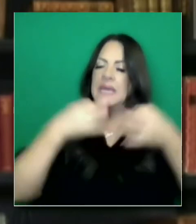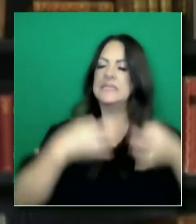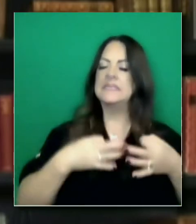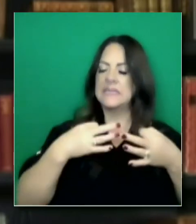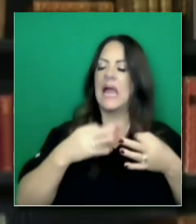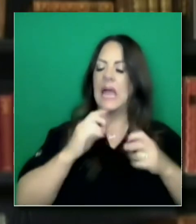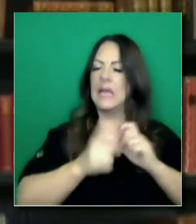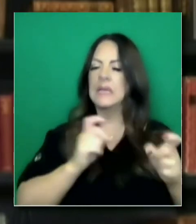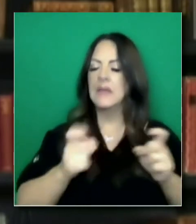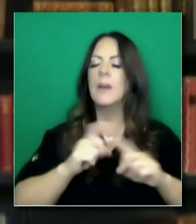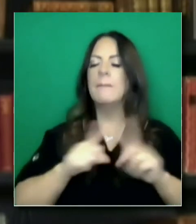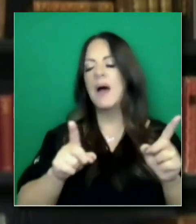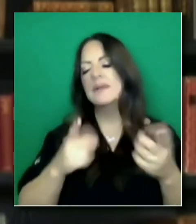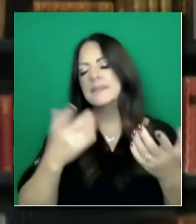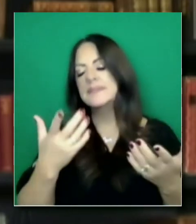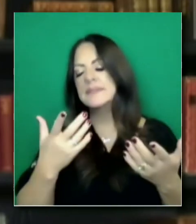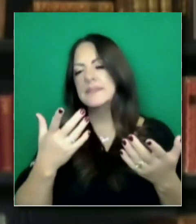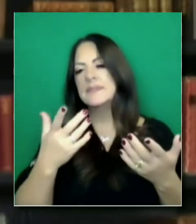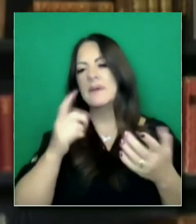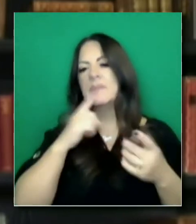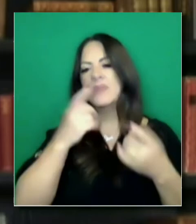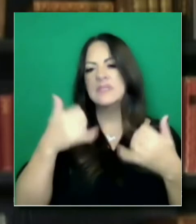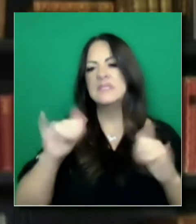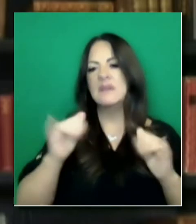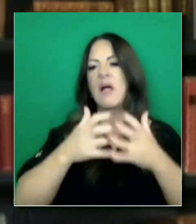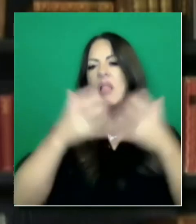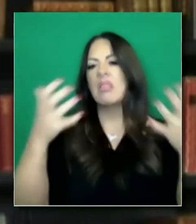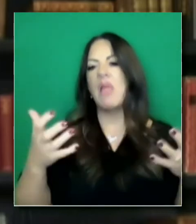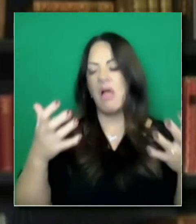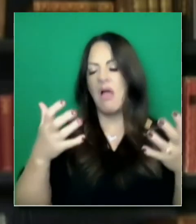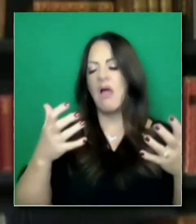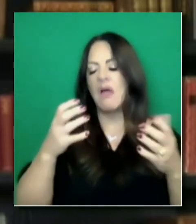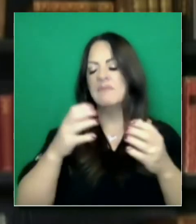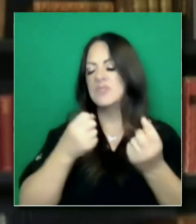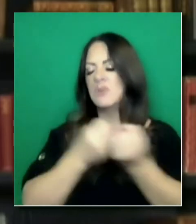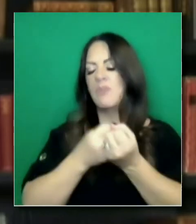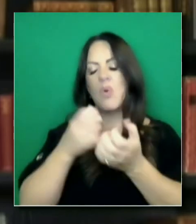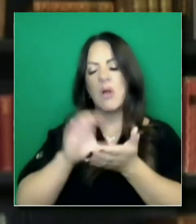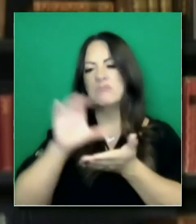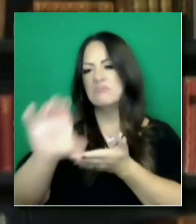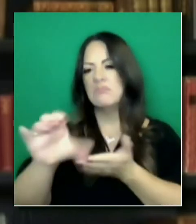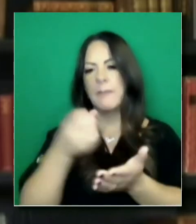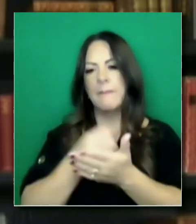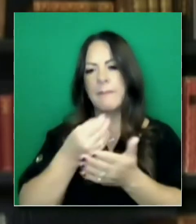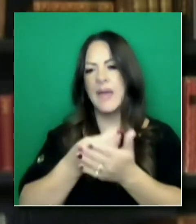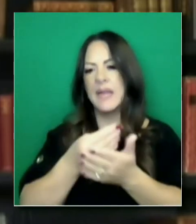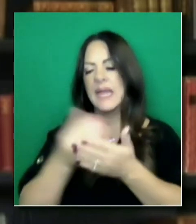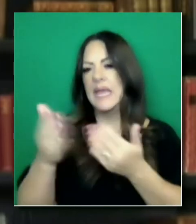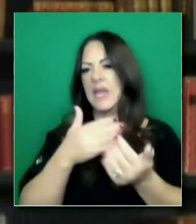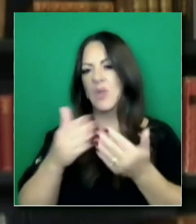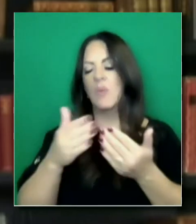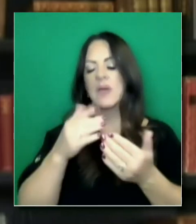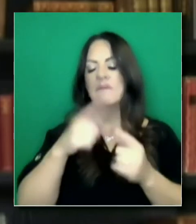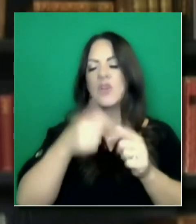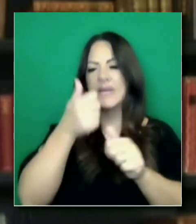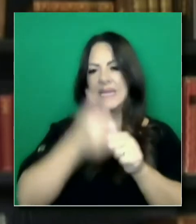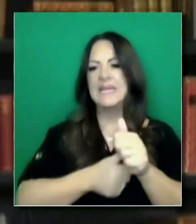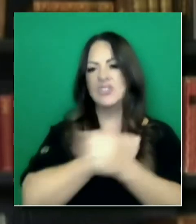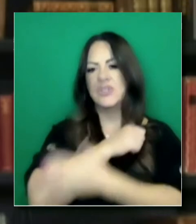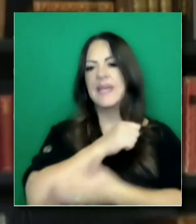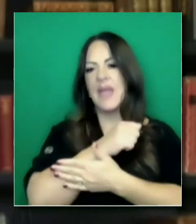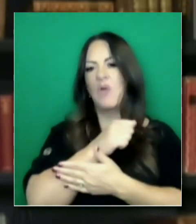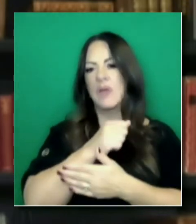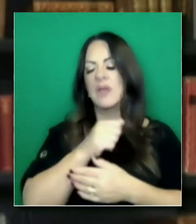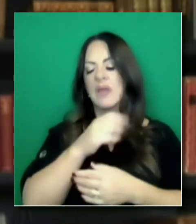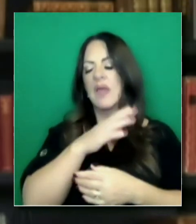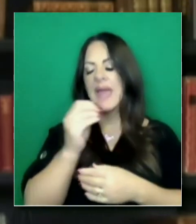local support, there's certainly a lot of state and local support that is being provided in